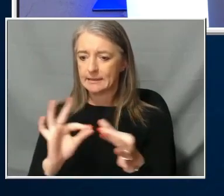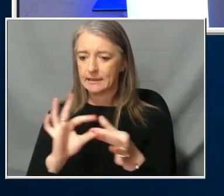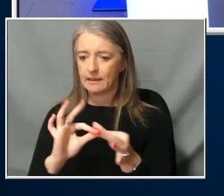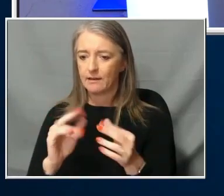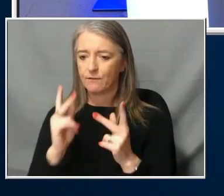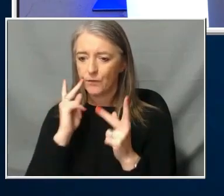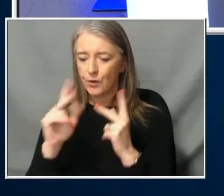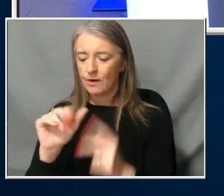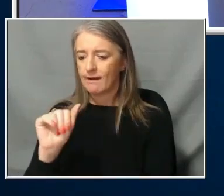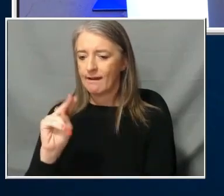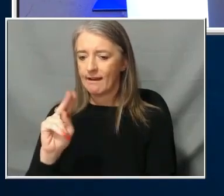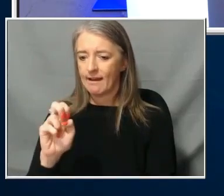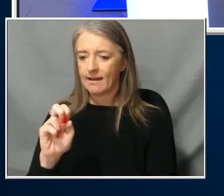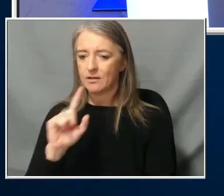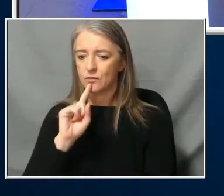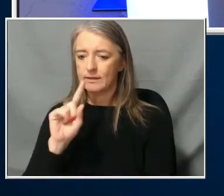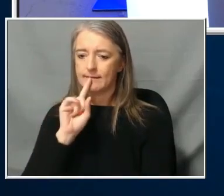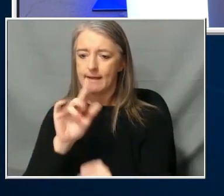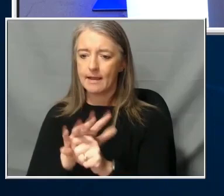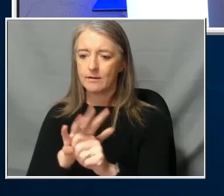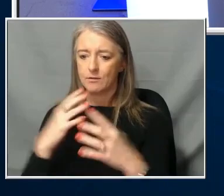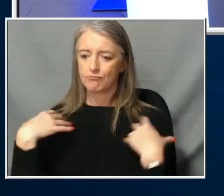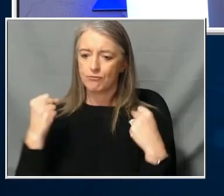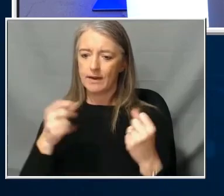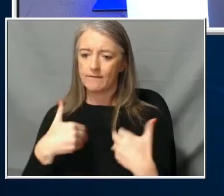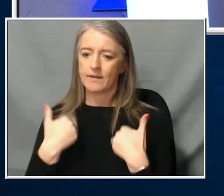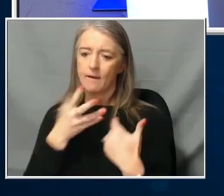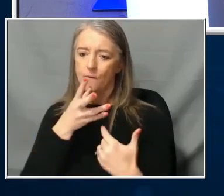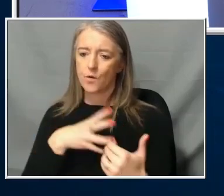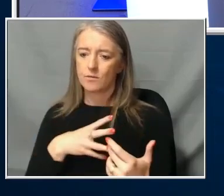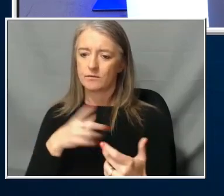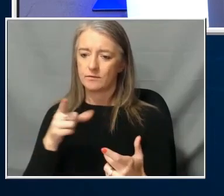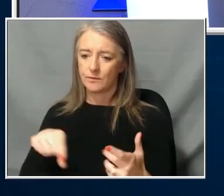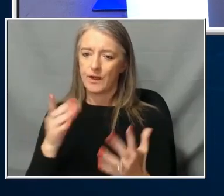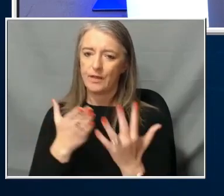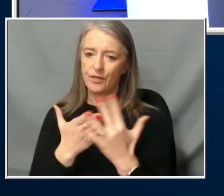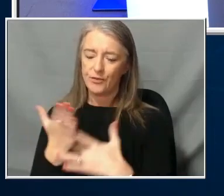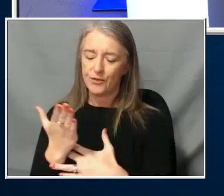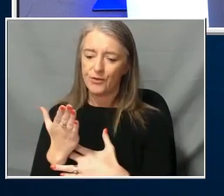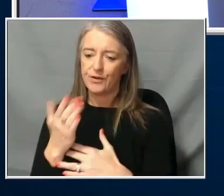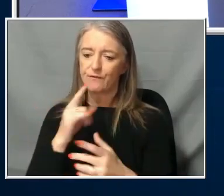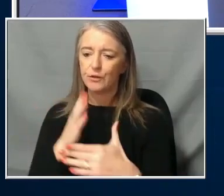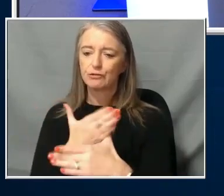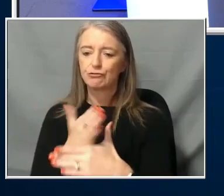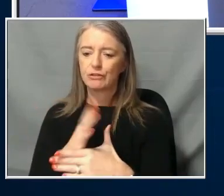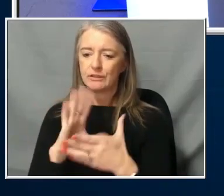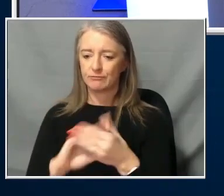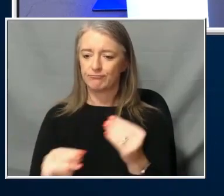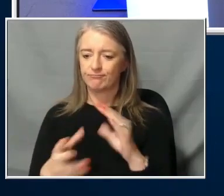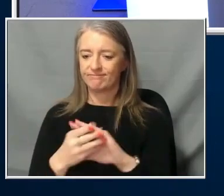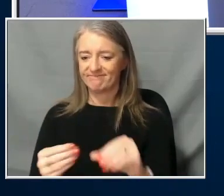She writes, what an absolutely brave young woman for what she went through and for sharing about it.